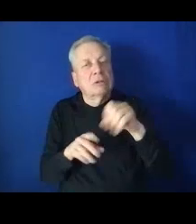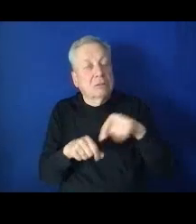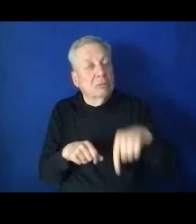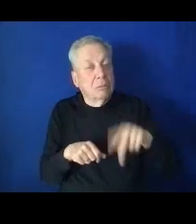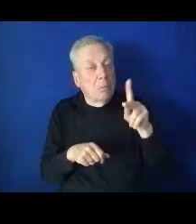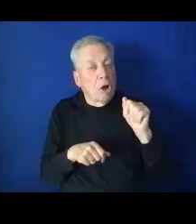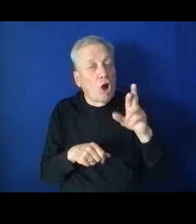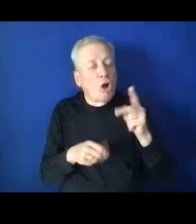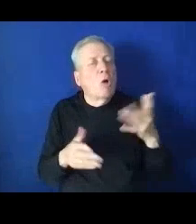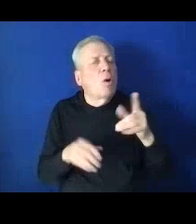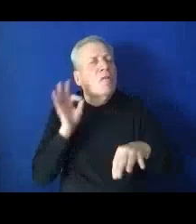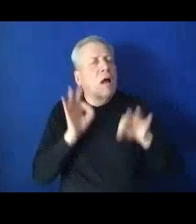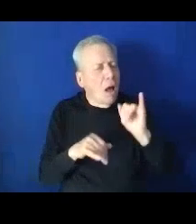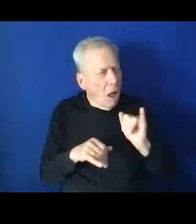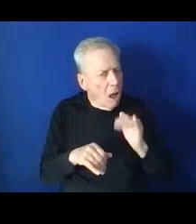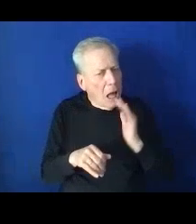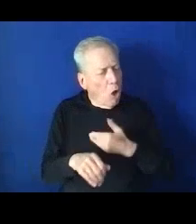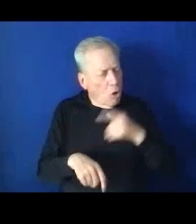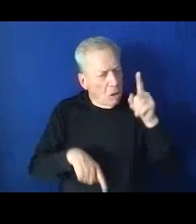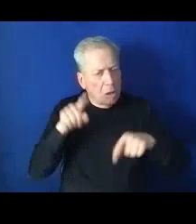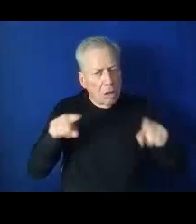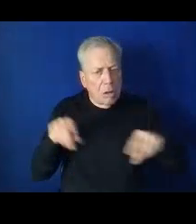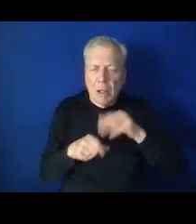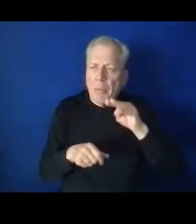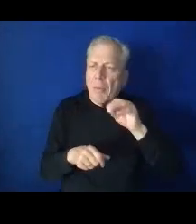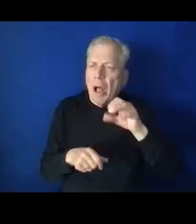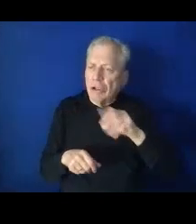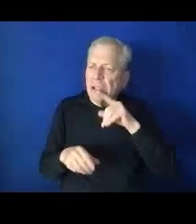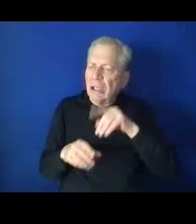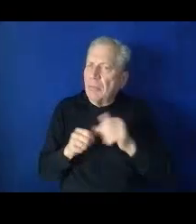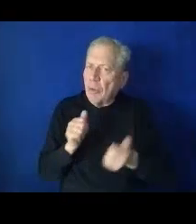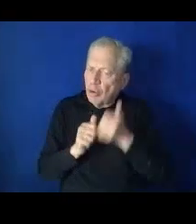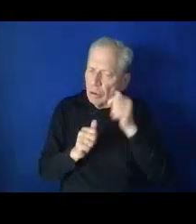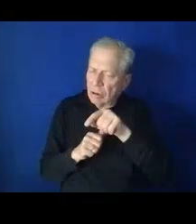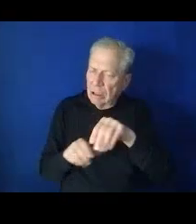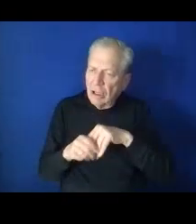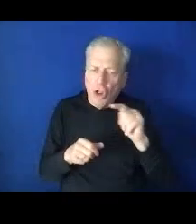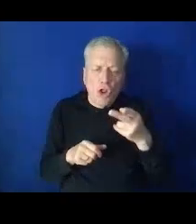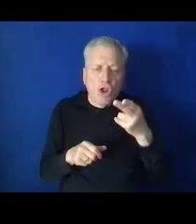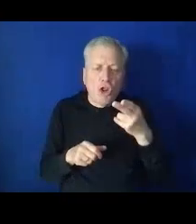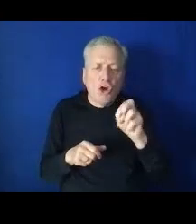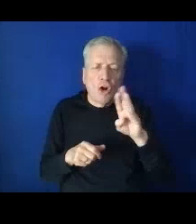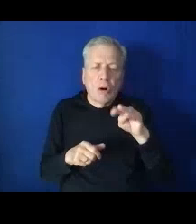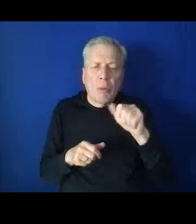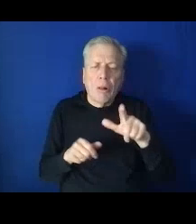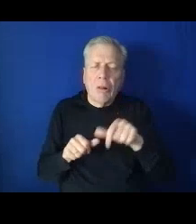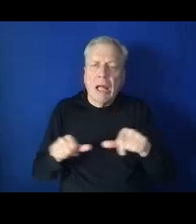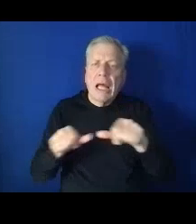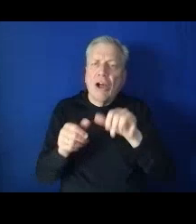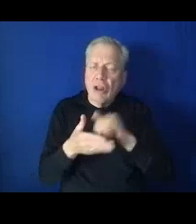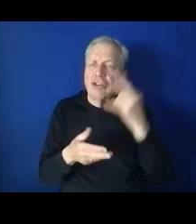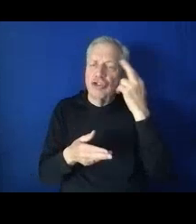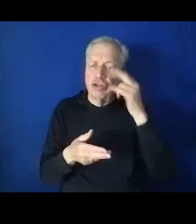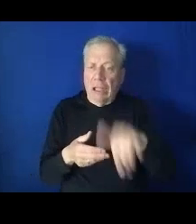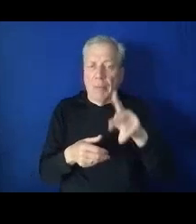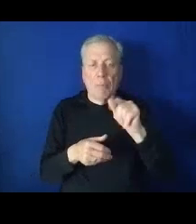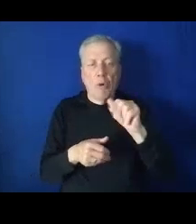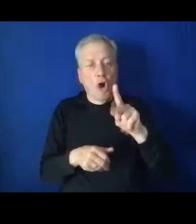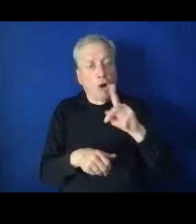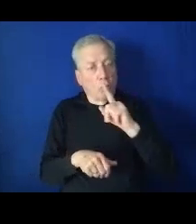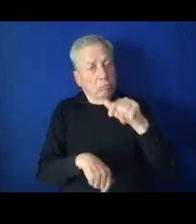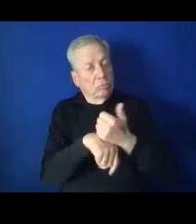is that our diversity in the mosses came out in the thermal areas. So the reason the park was created, and I thought that was